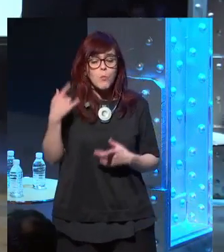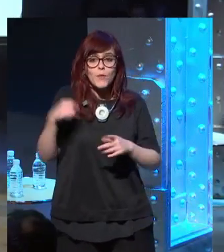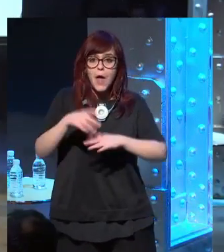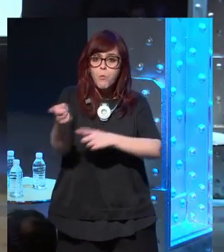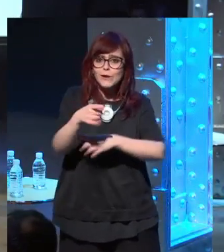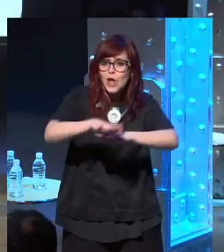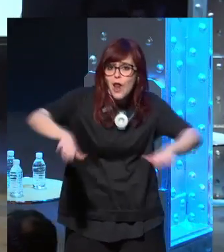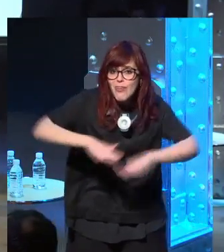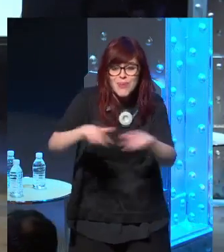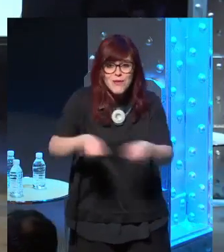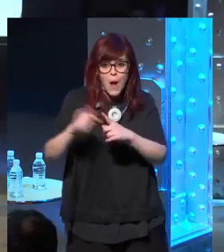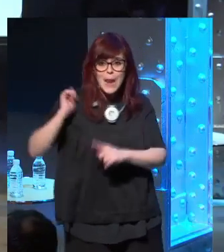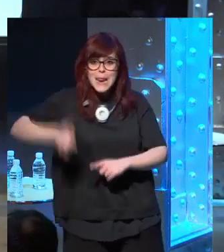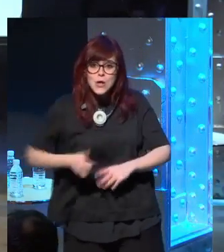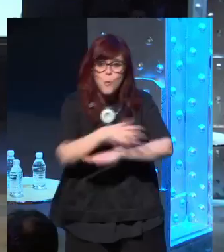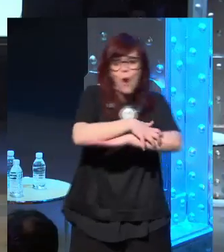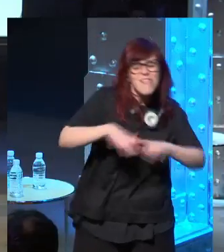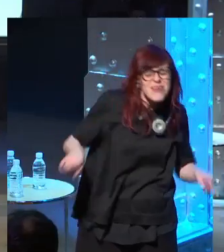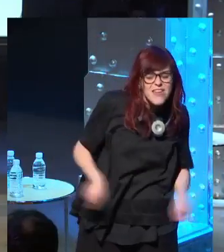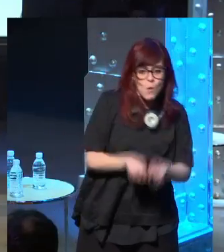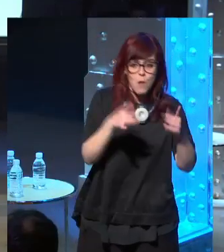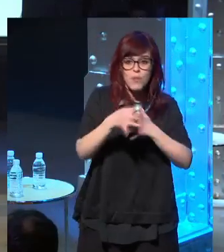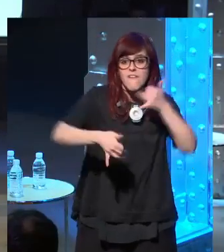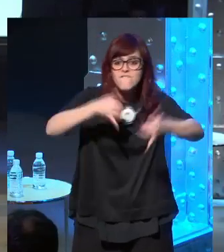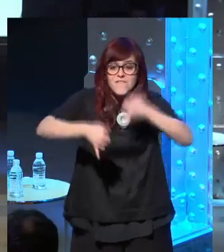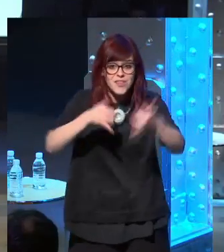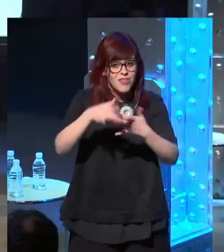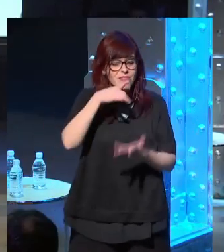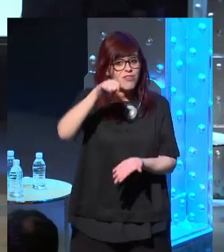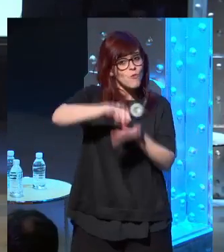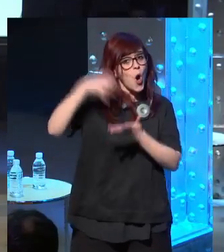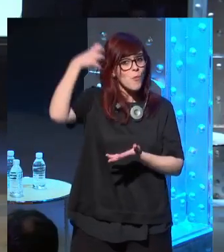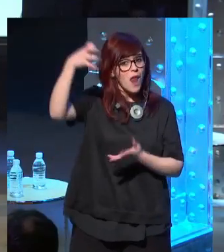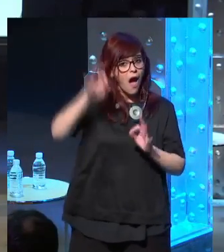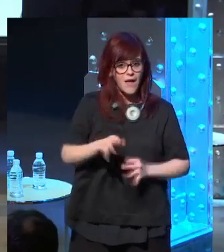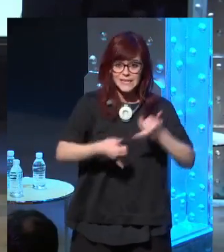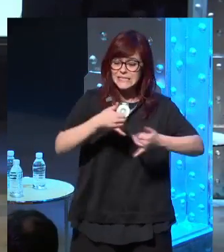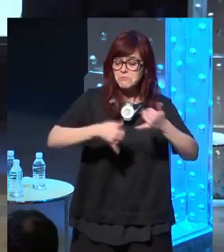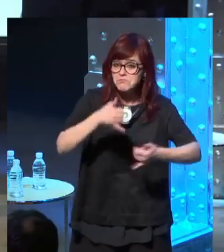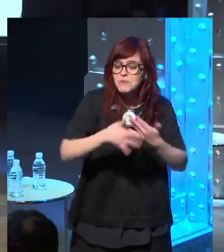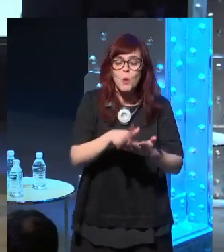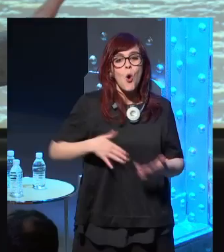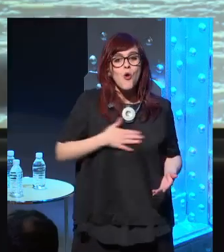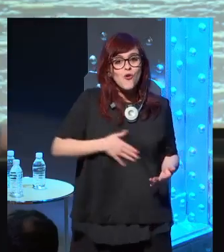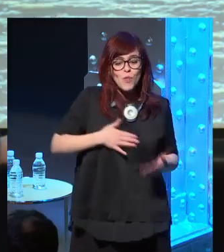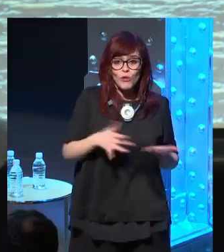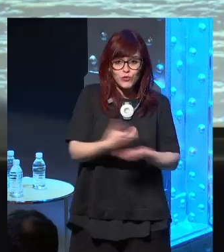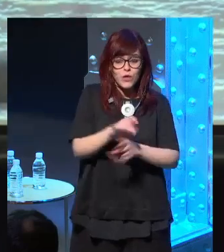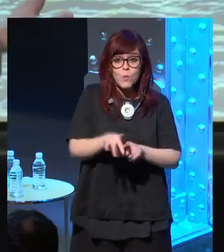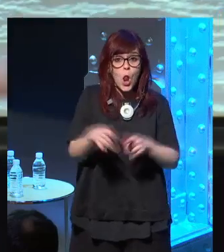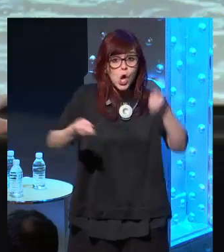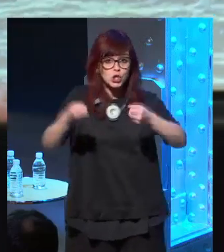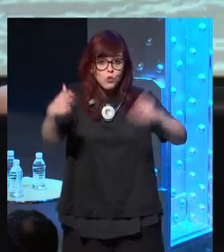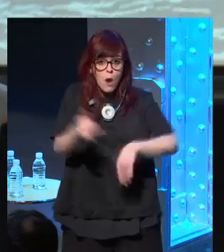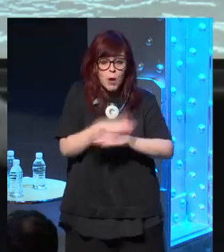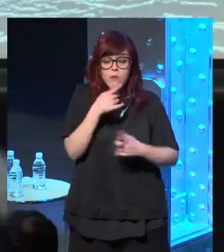or poor, you can cycle around Copenhagen. And I think there's a comfort in that. I don't own a car because I don't need a car.